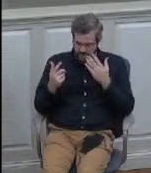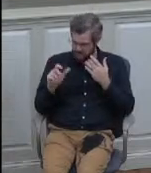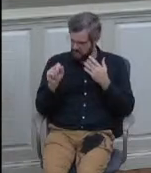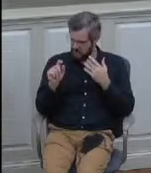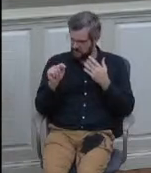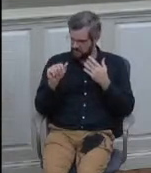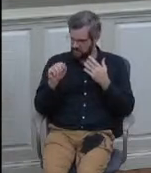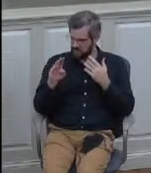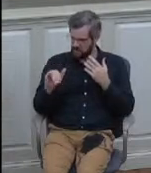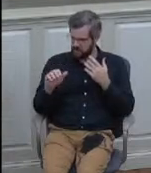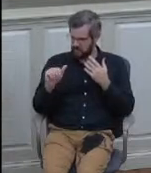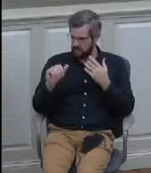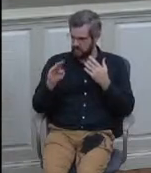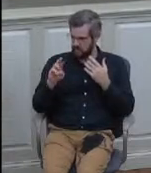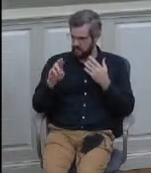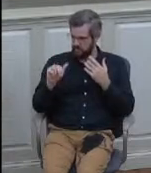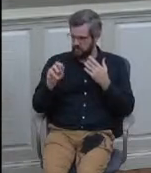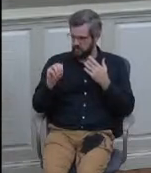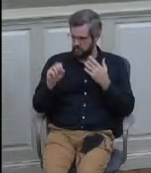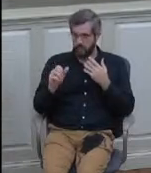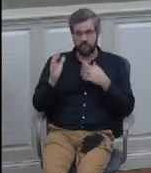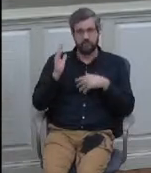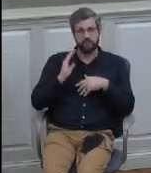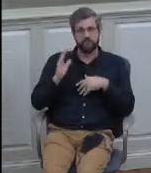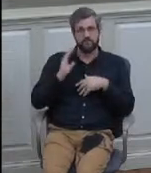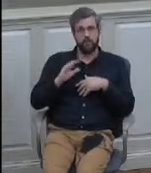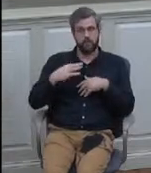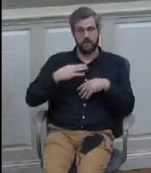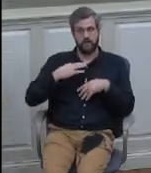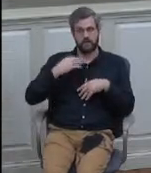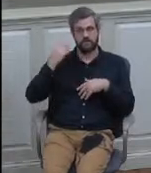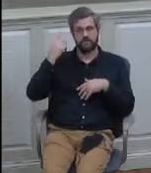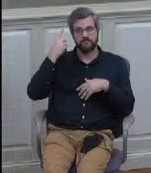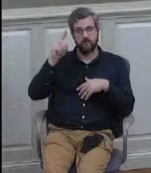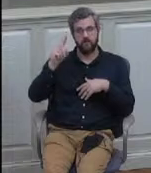Stacey Abrams, the former candidate for